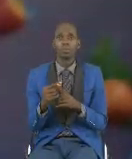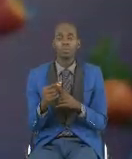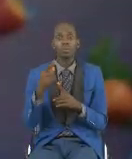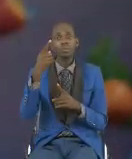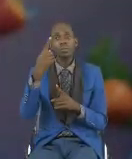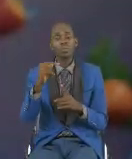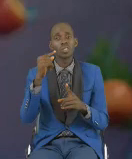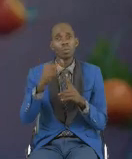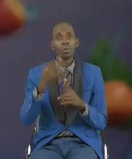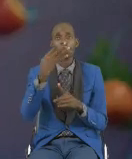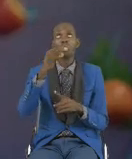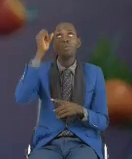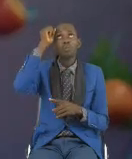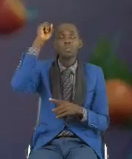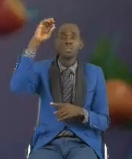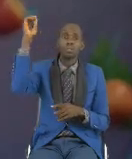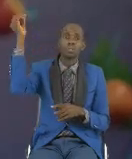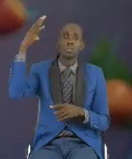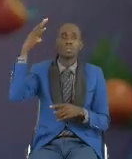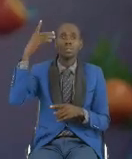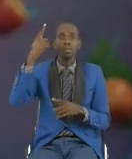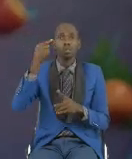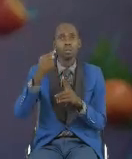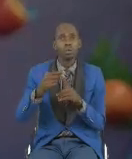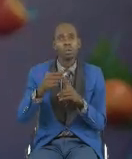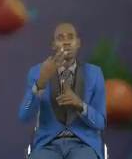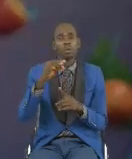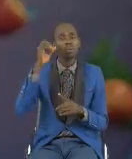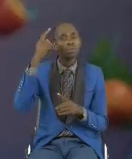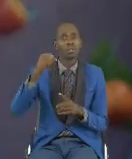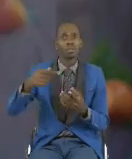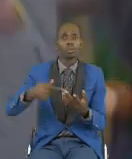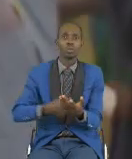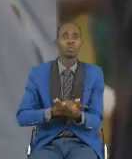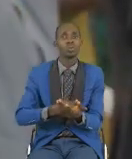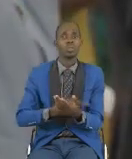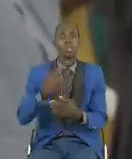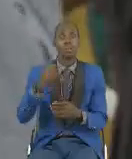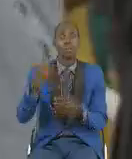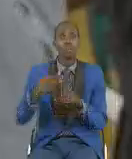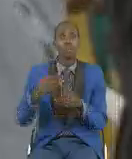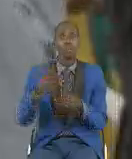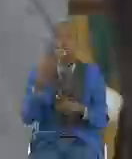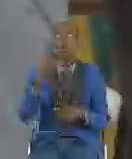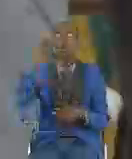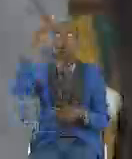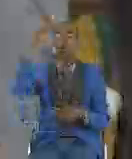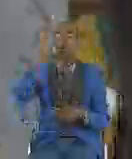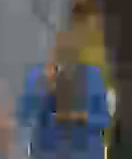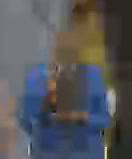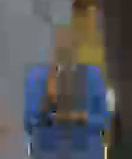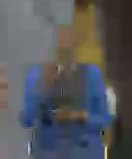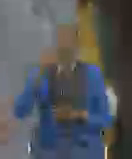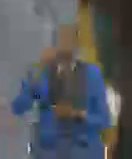his grace, Amen. The word of the gospel, Amen. The word of God, Amen. The word